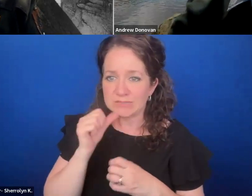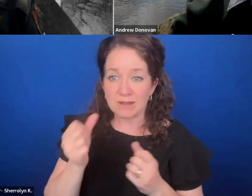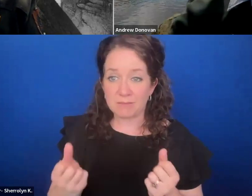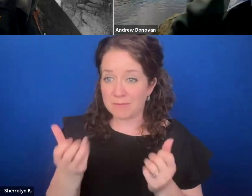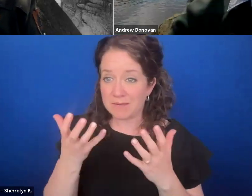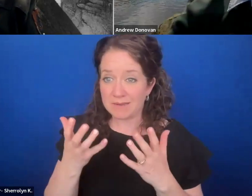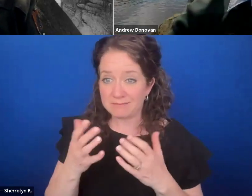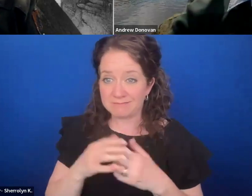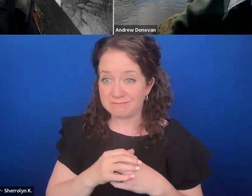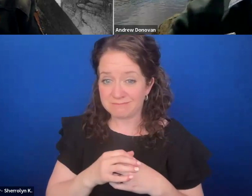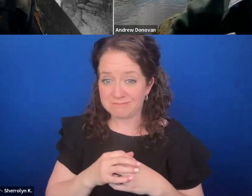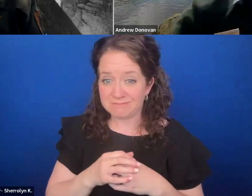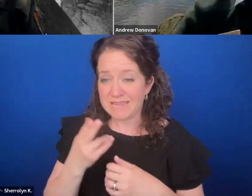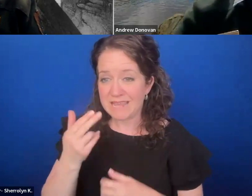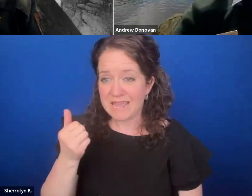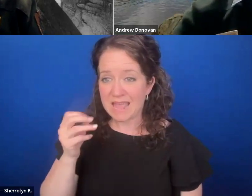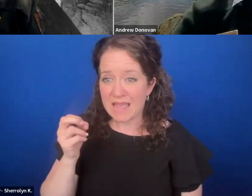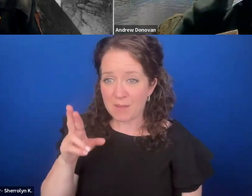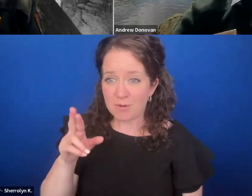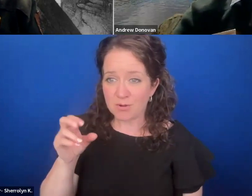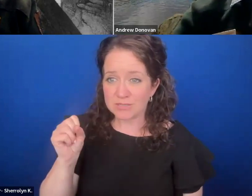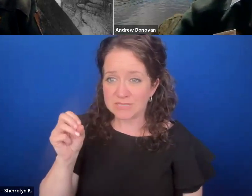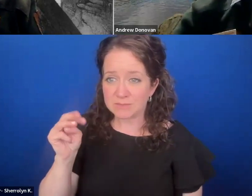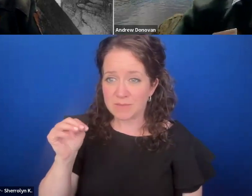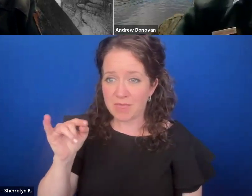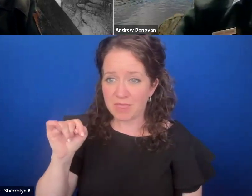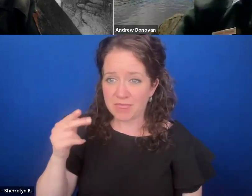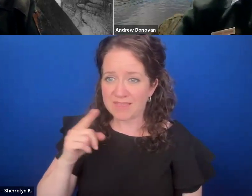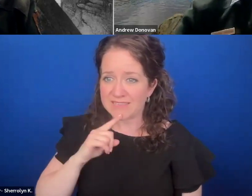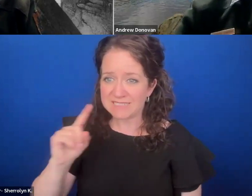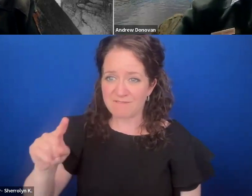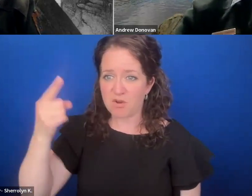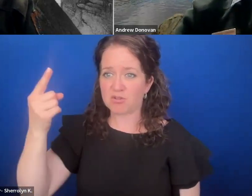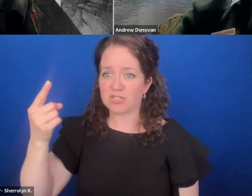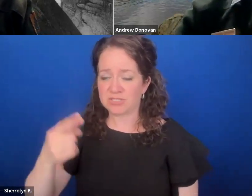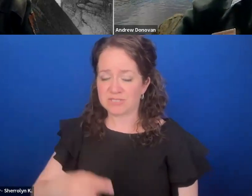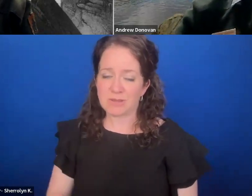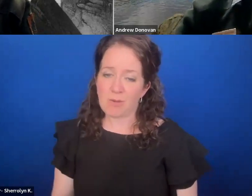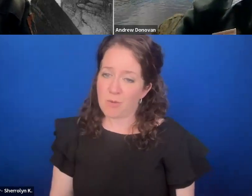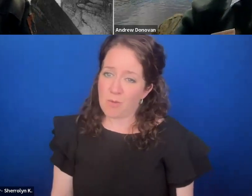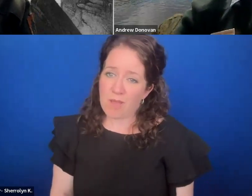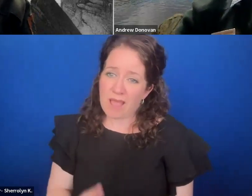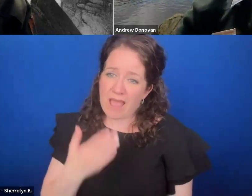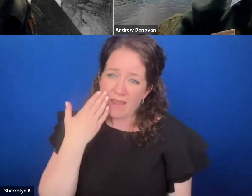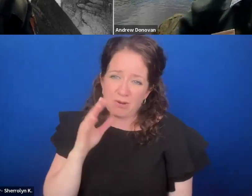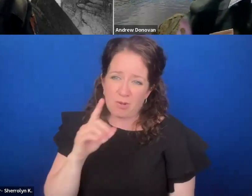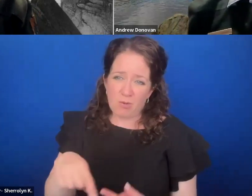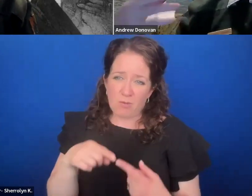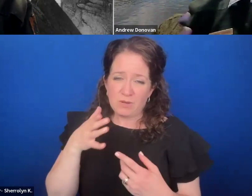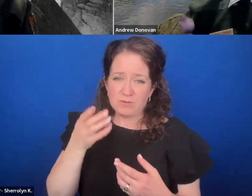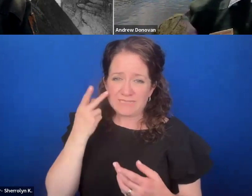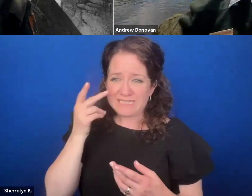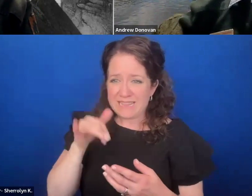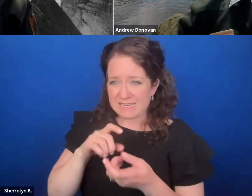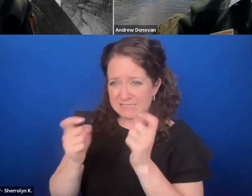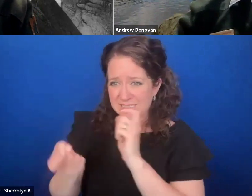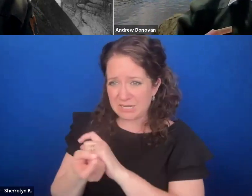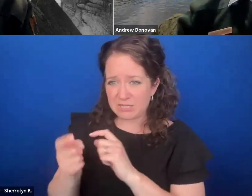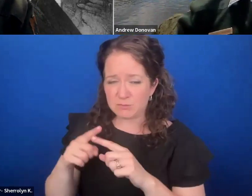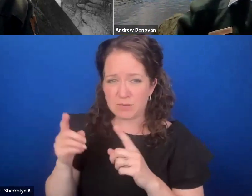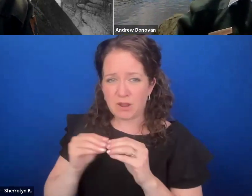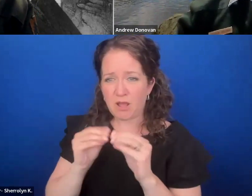know, Hammersmith being the first. So I don't know exactly when you're going to see that transition, but it has to come obviously